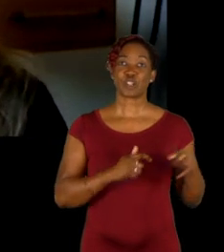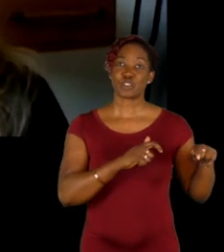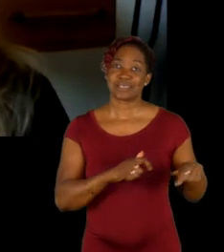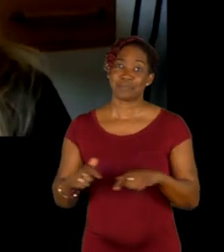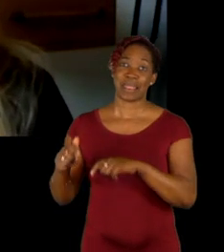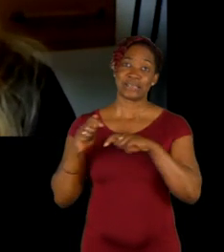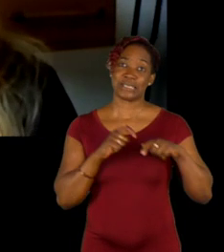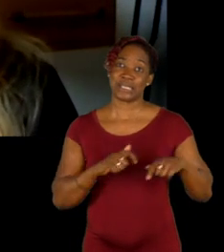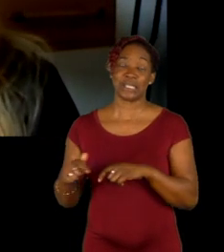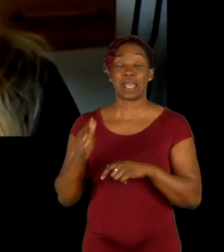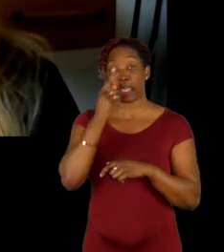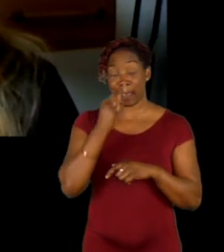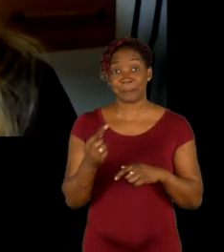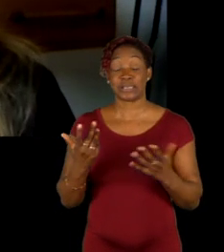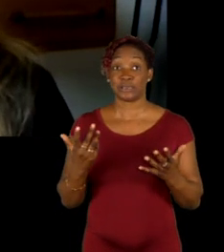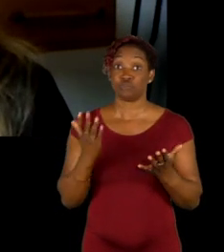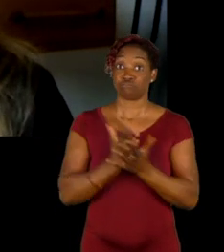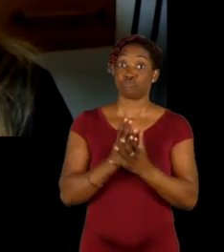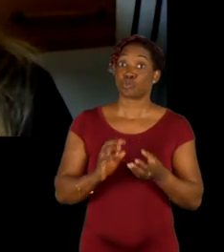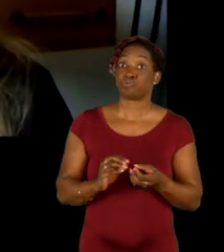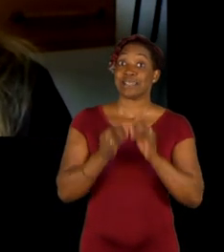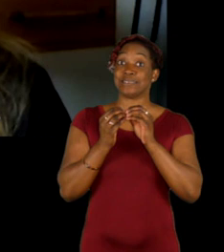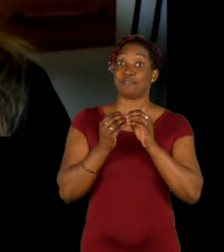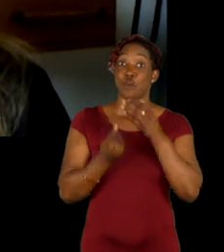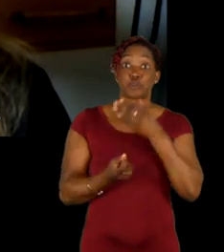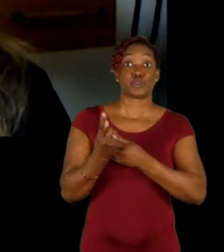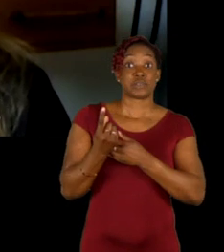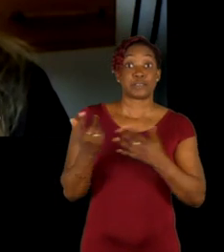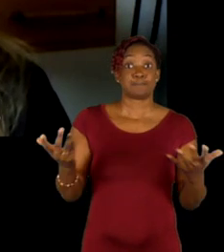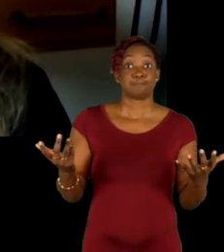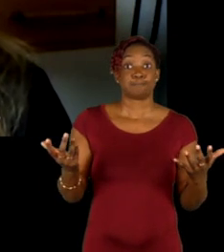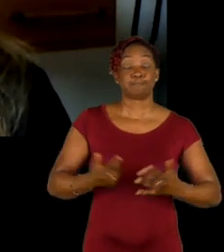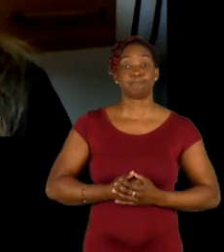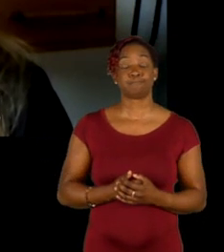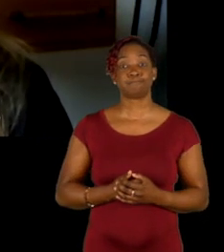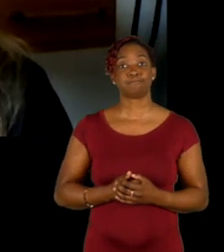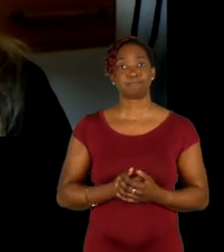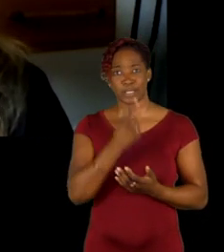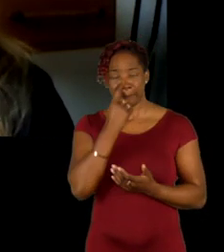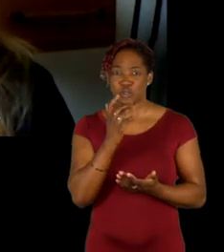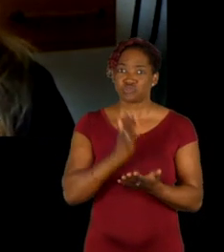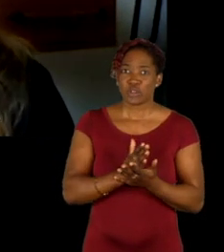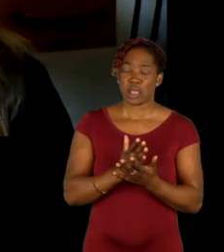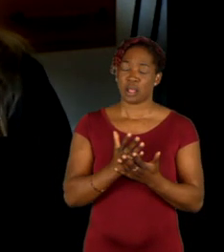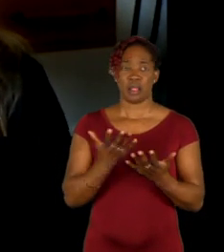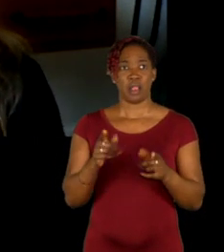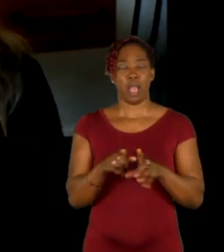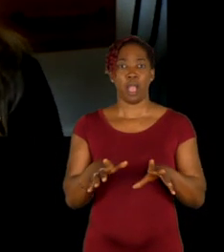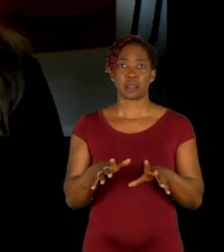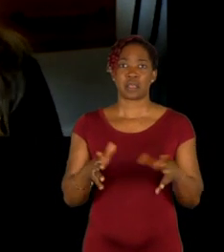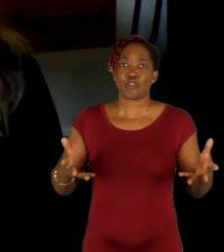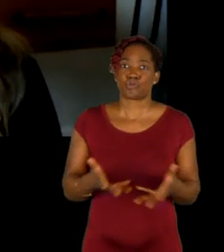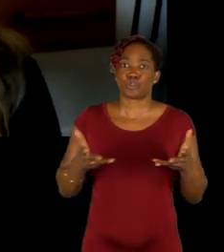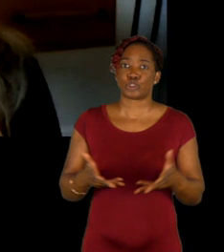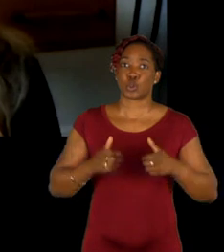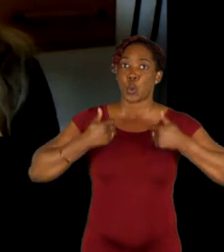Sustainability can be a real creative opportunity. It can be a real force for good within the